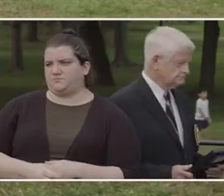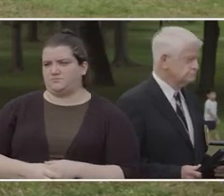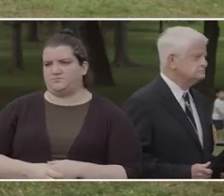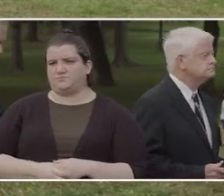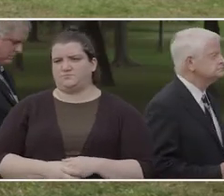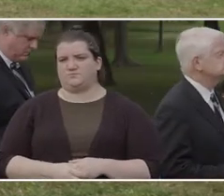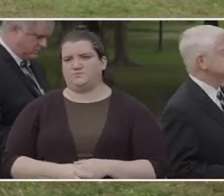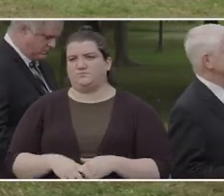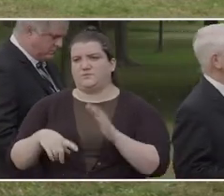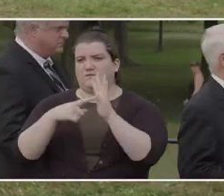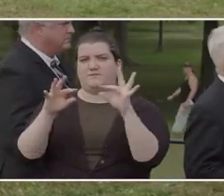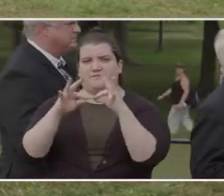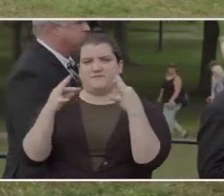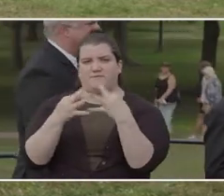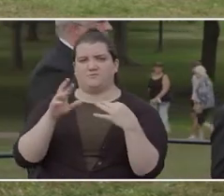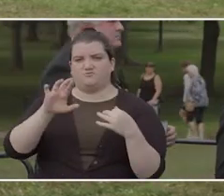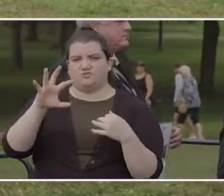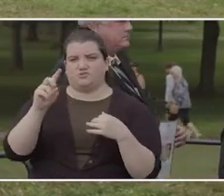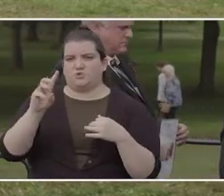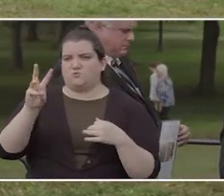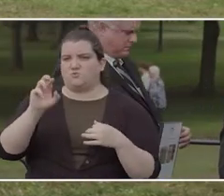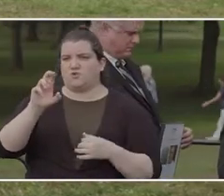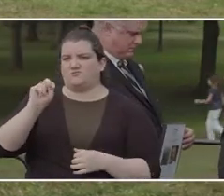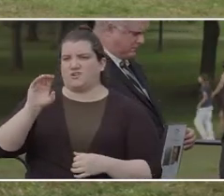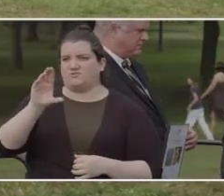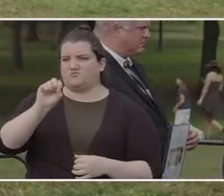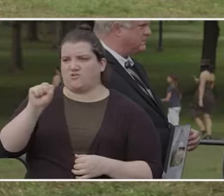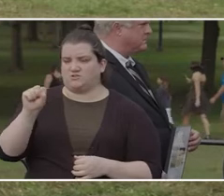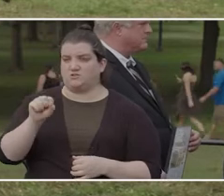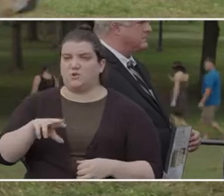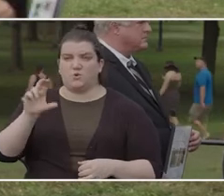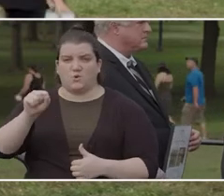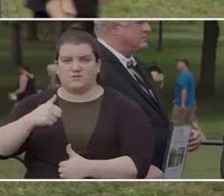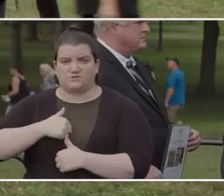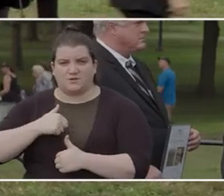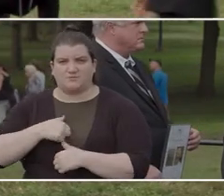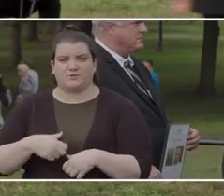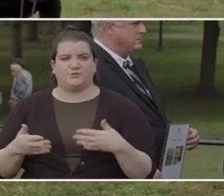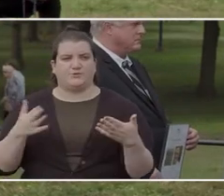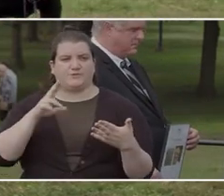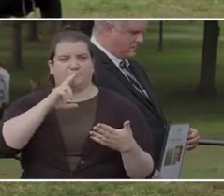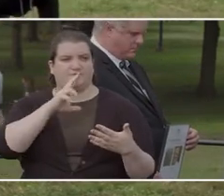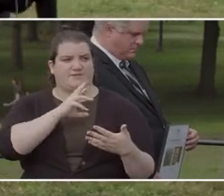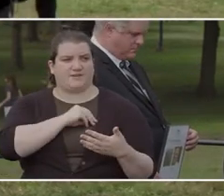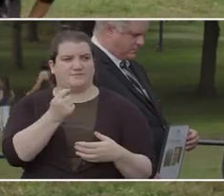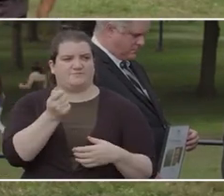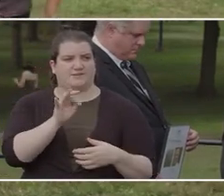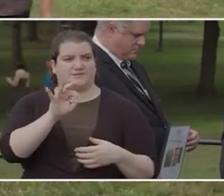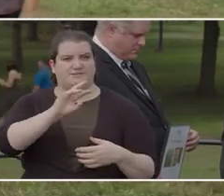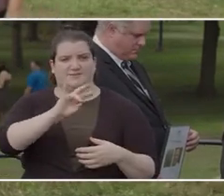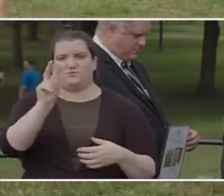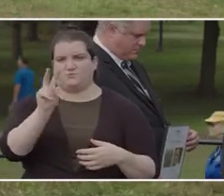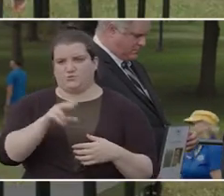On behalf of the family of Richard Lauren Frost, United States Army, served in Vietnam in